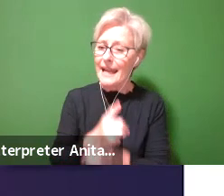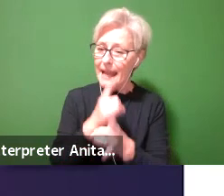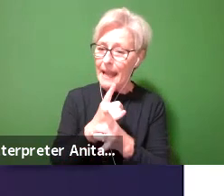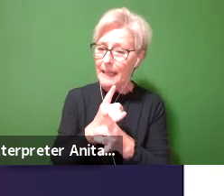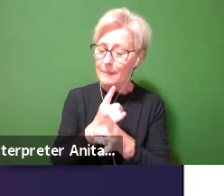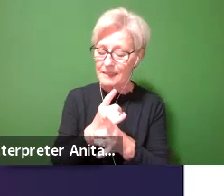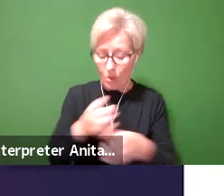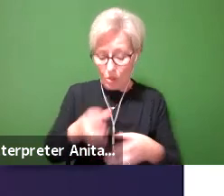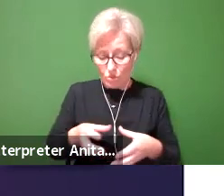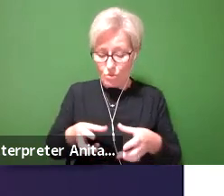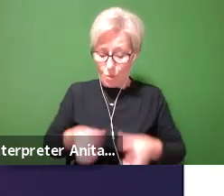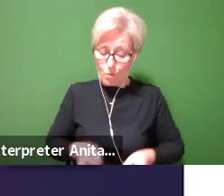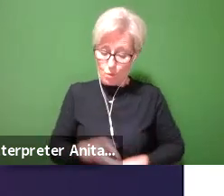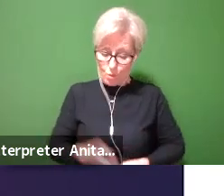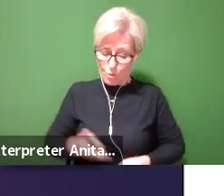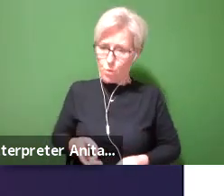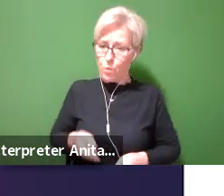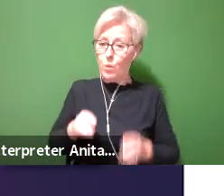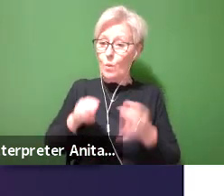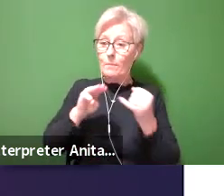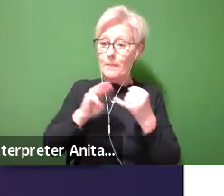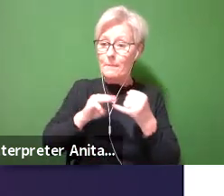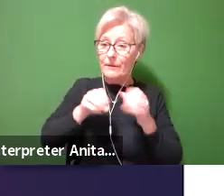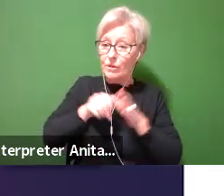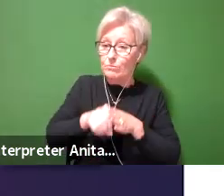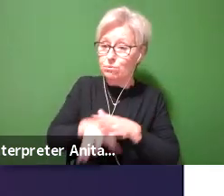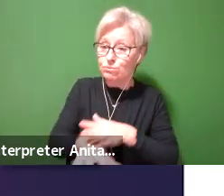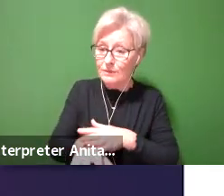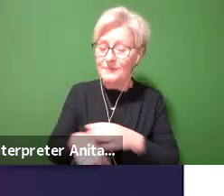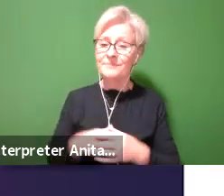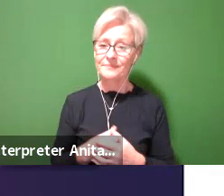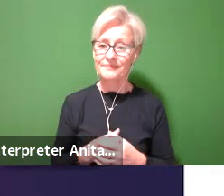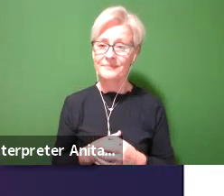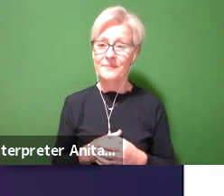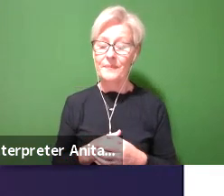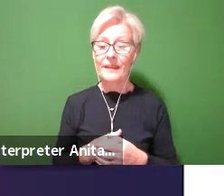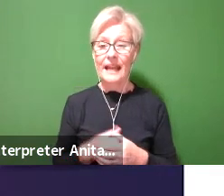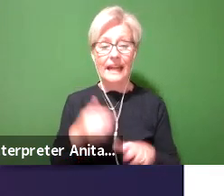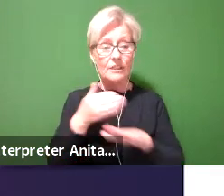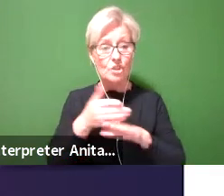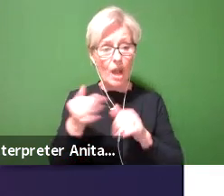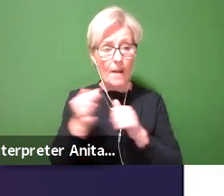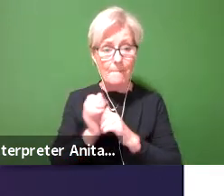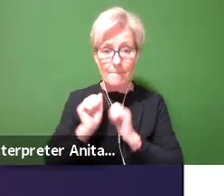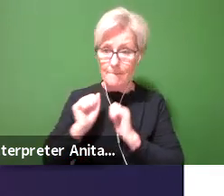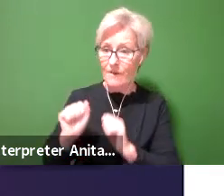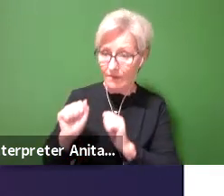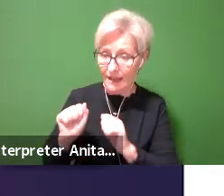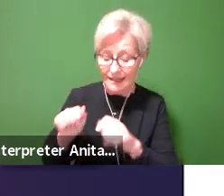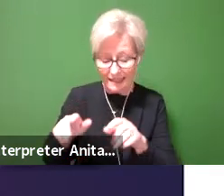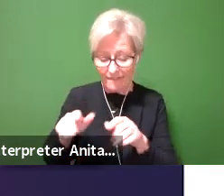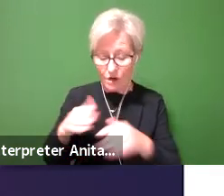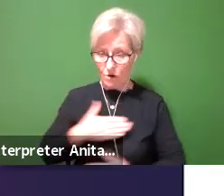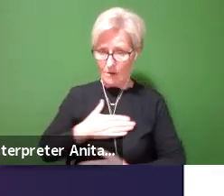lining of your uterus. Another huge role for estrogen, as estrogen is an anabolic hormone, is to build